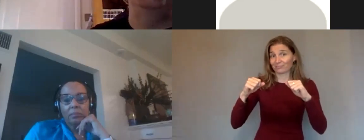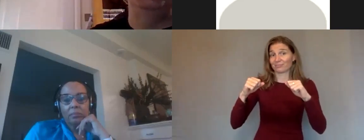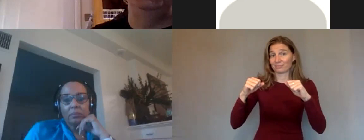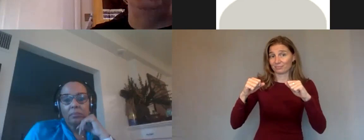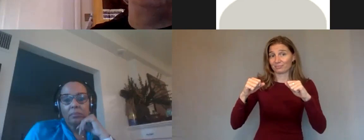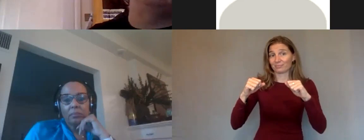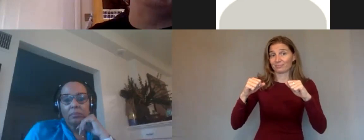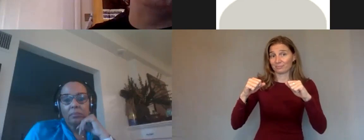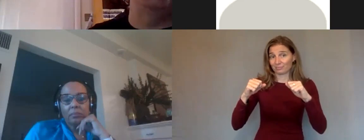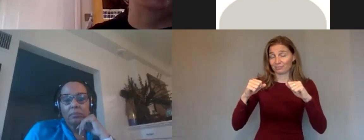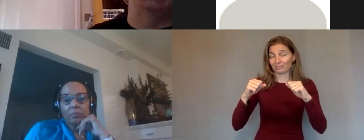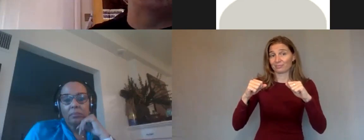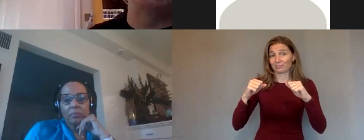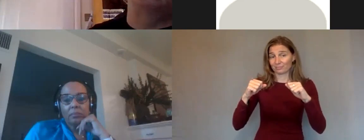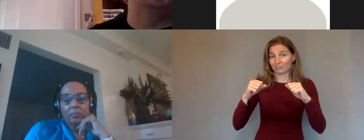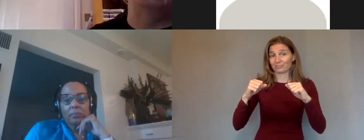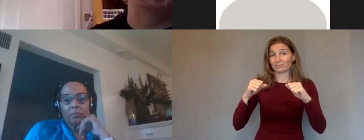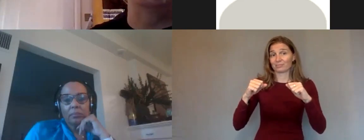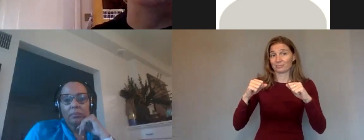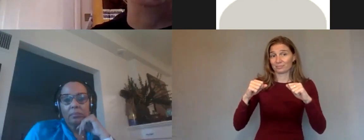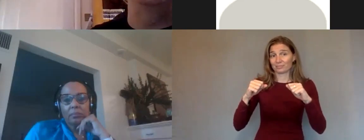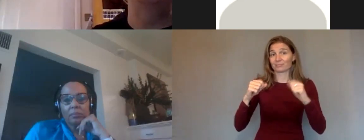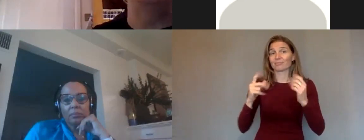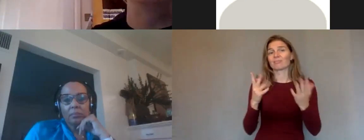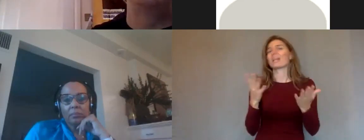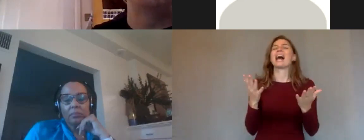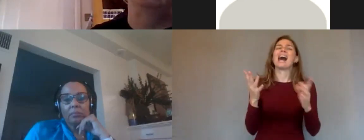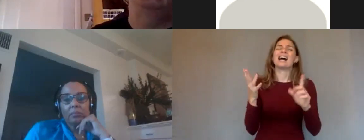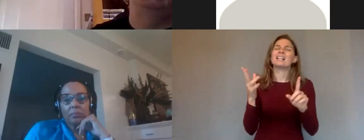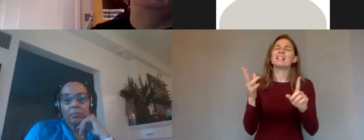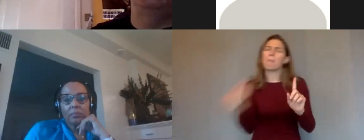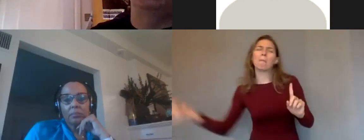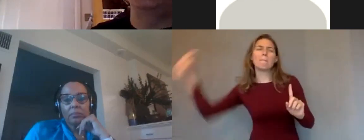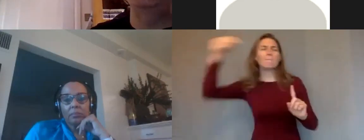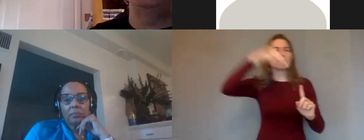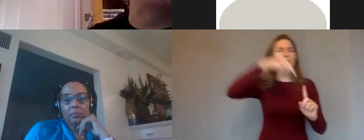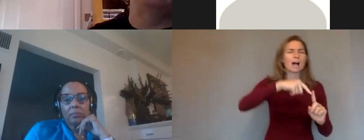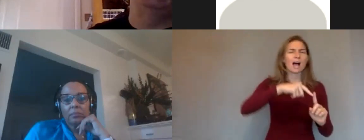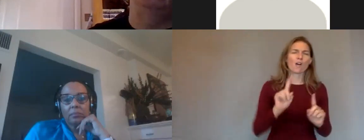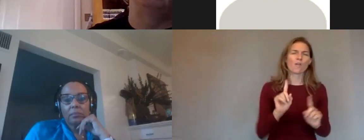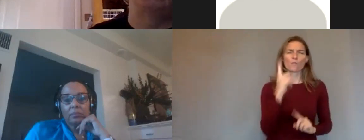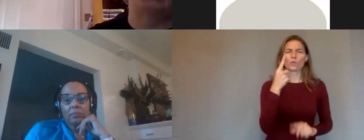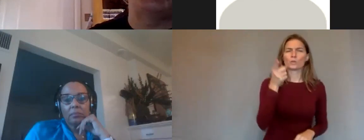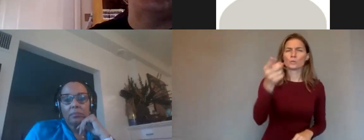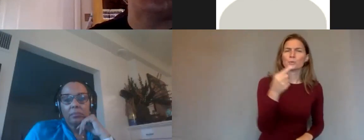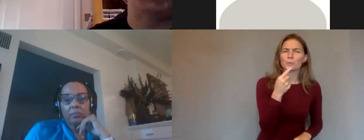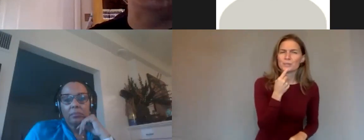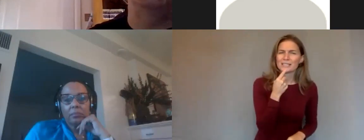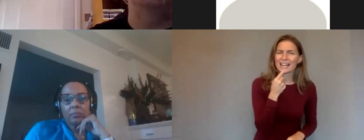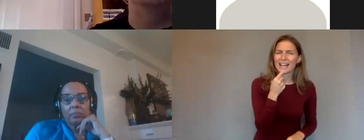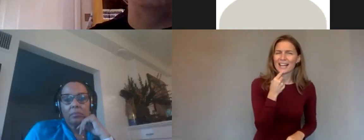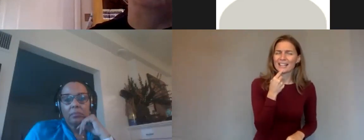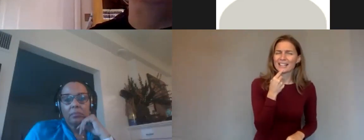subject, I go to where you went at the beginning, which was, I think, something in the order of